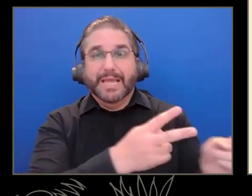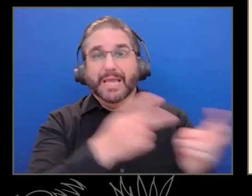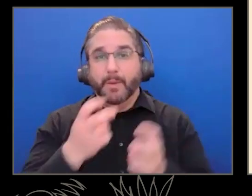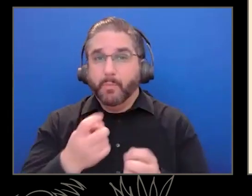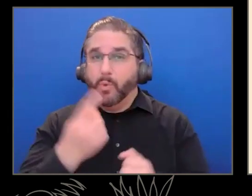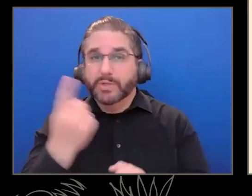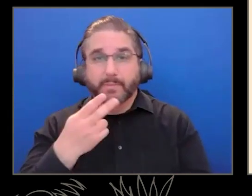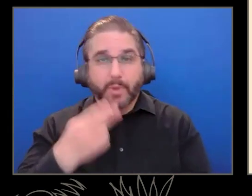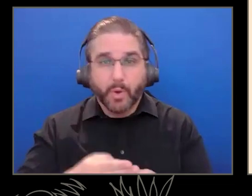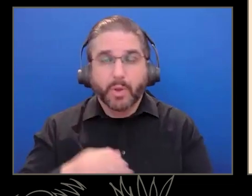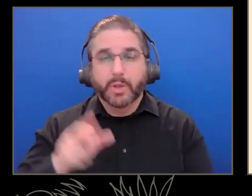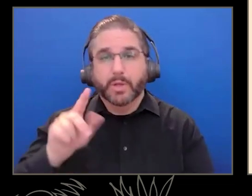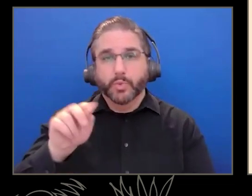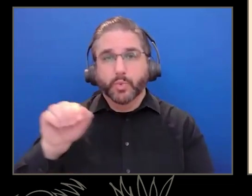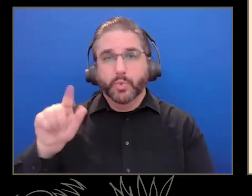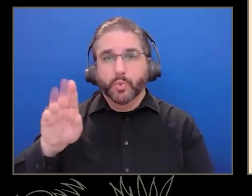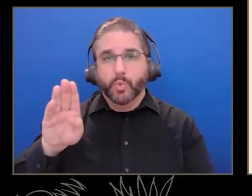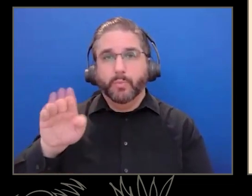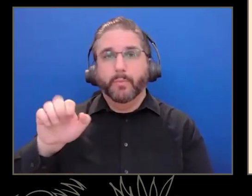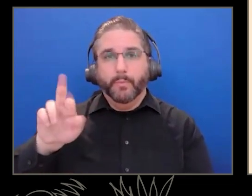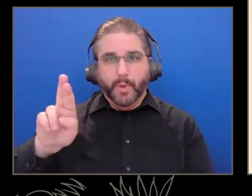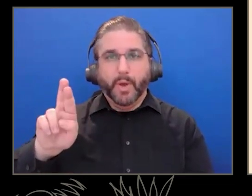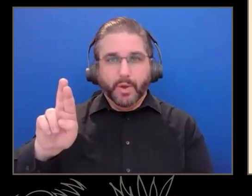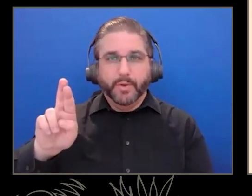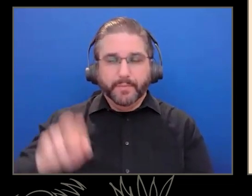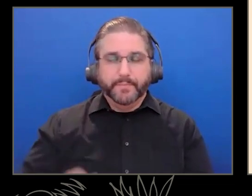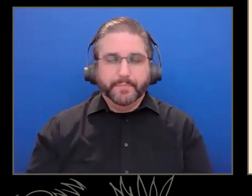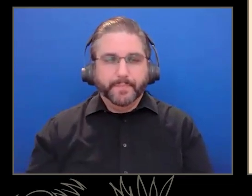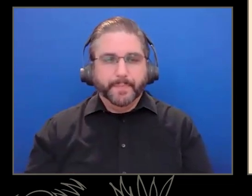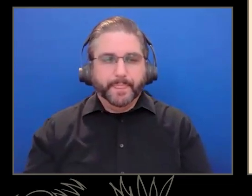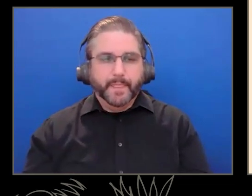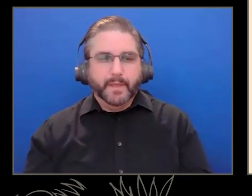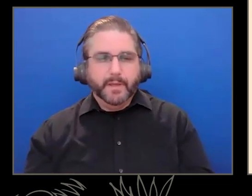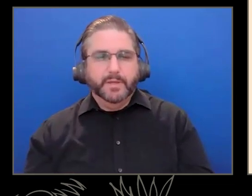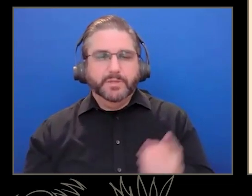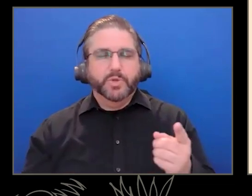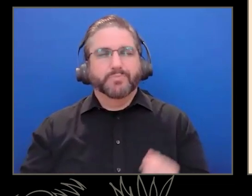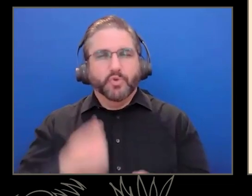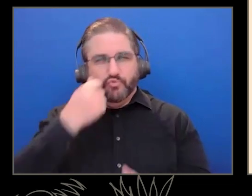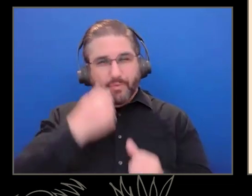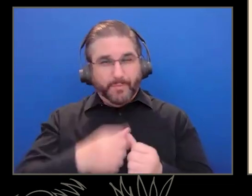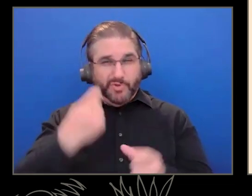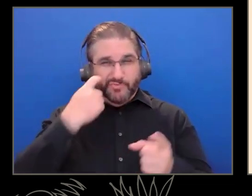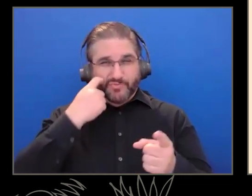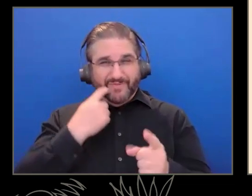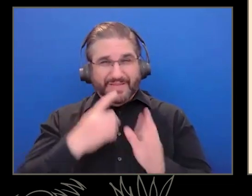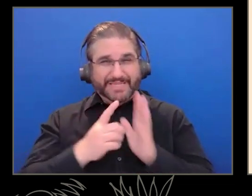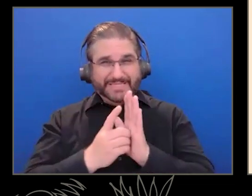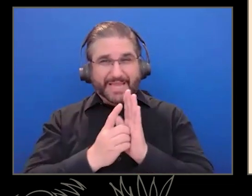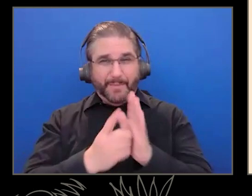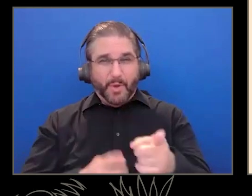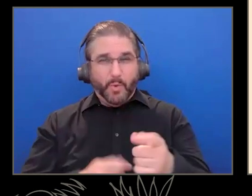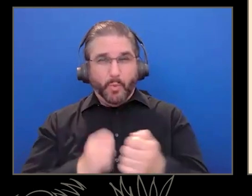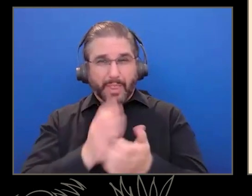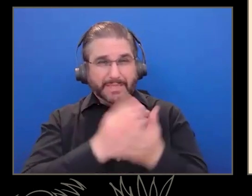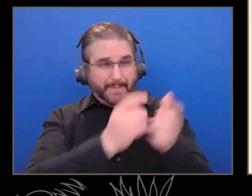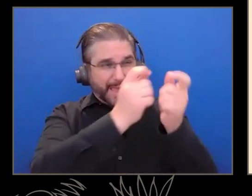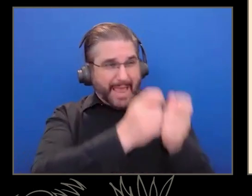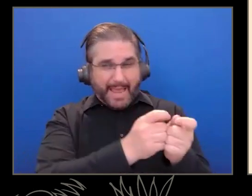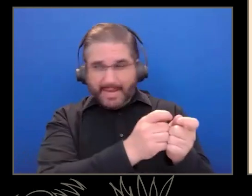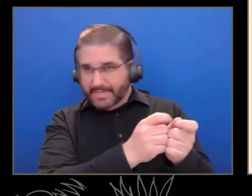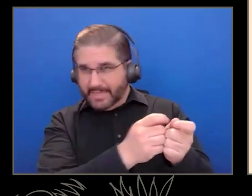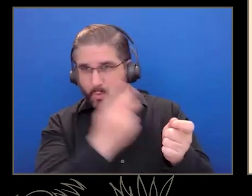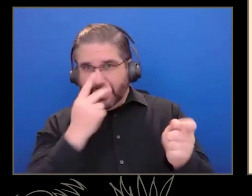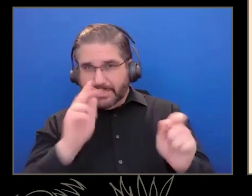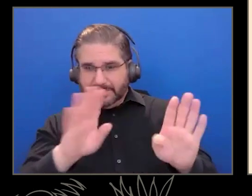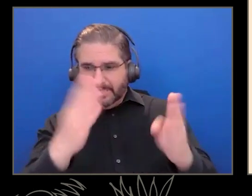toolbar. And to bring up our previous demo where we were making some edits, we were previewing it in real time